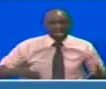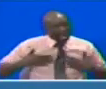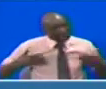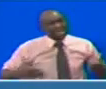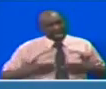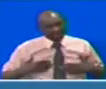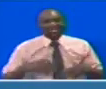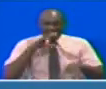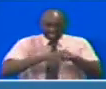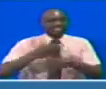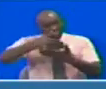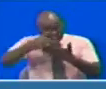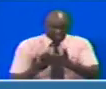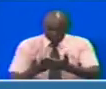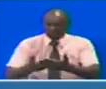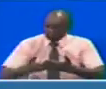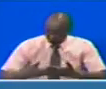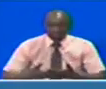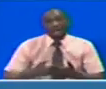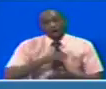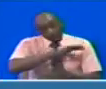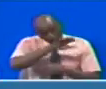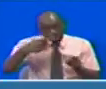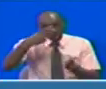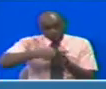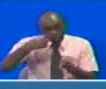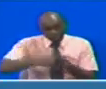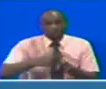there, receiving the checks amounting to 59 million Kenya shillings.